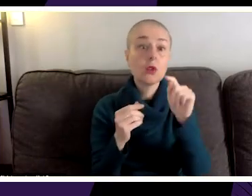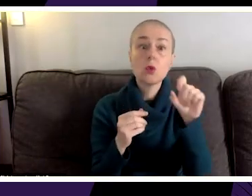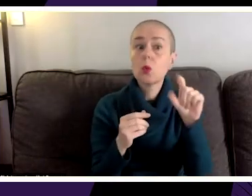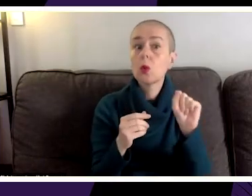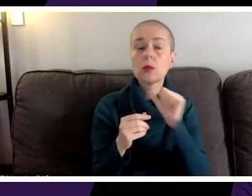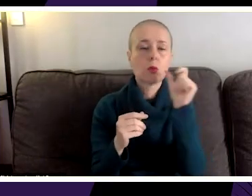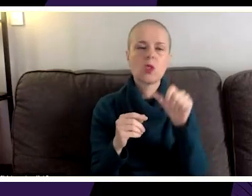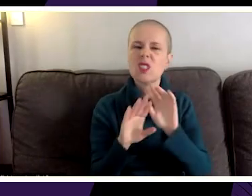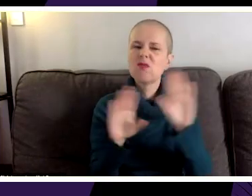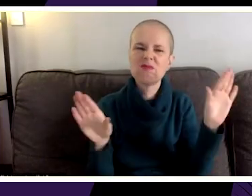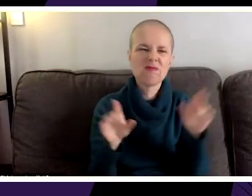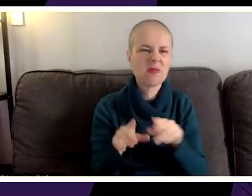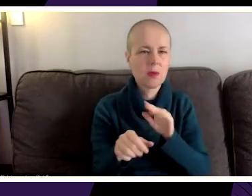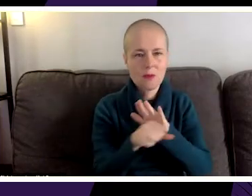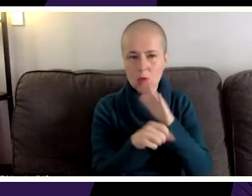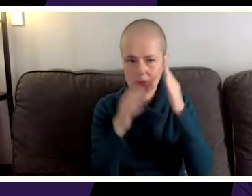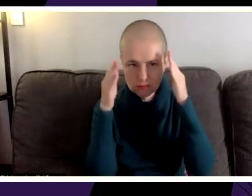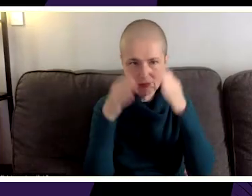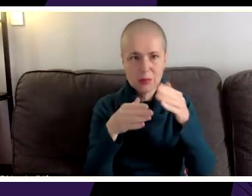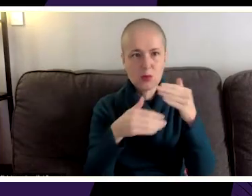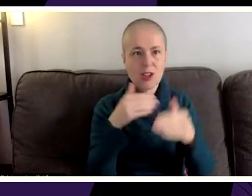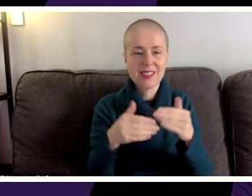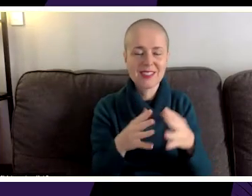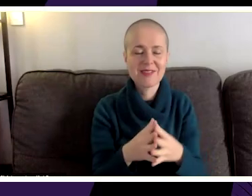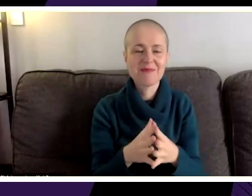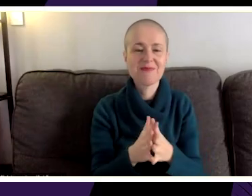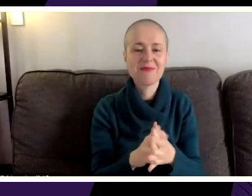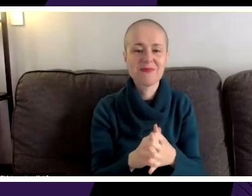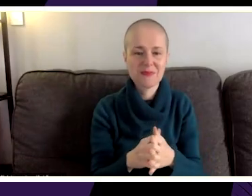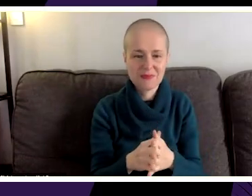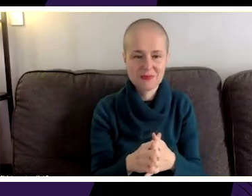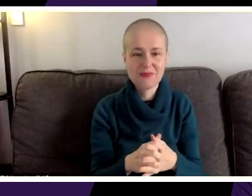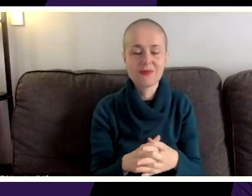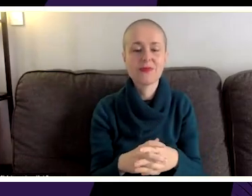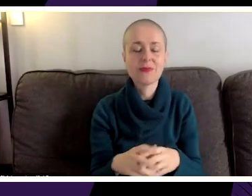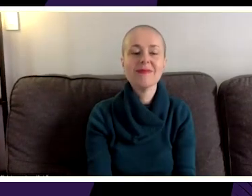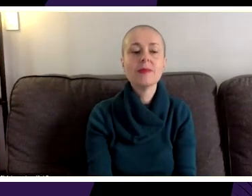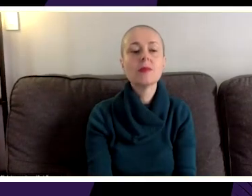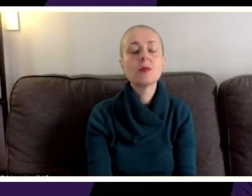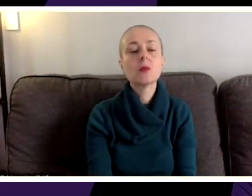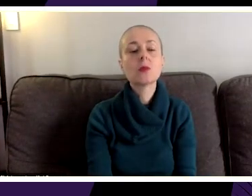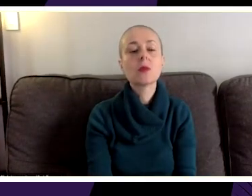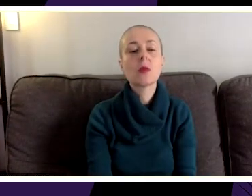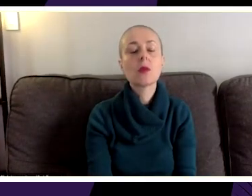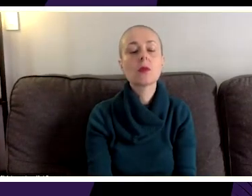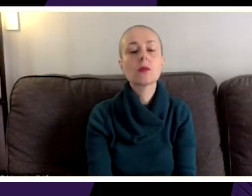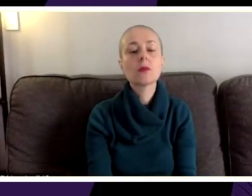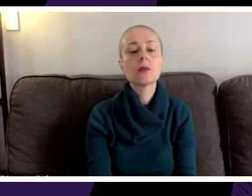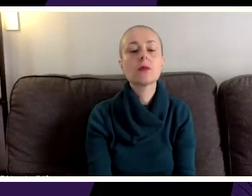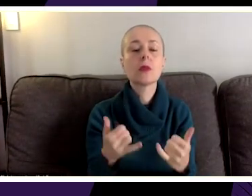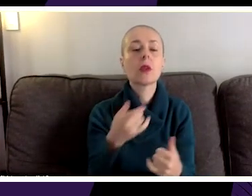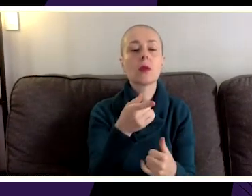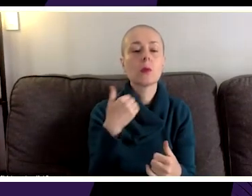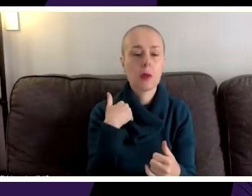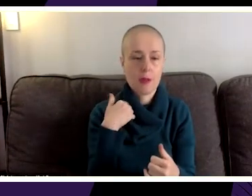and just pure processing. Now I'll move ahead to the demo part of the presentation. So here we have the